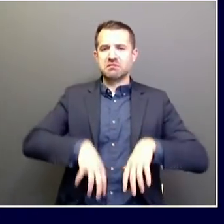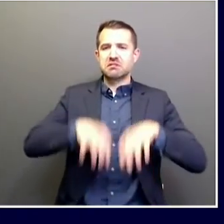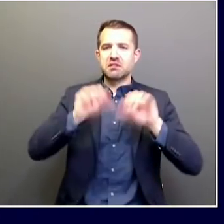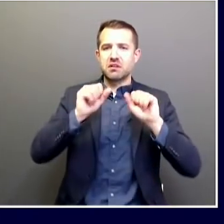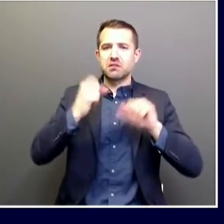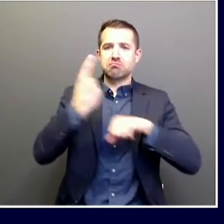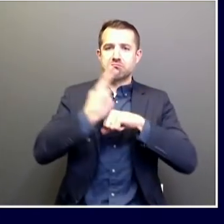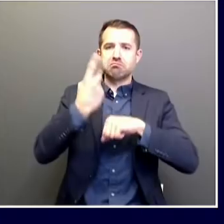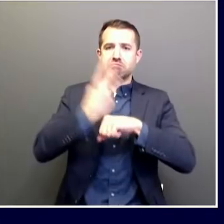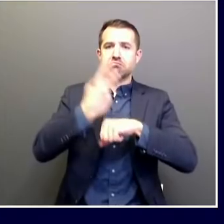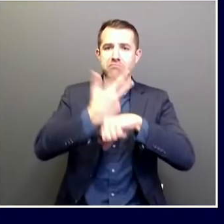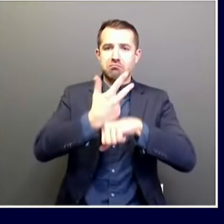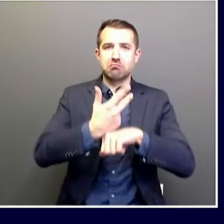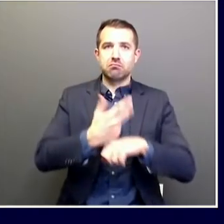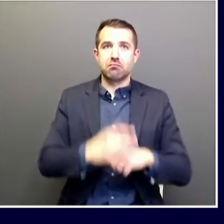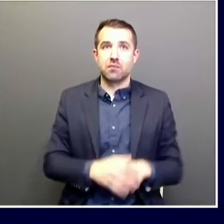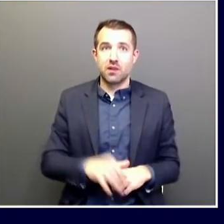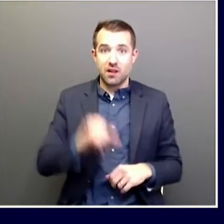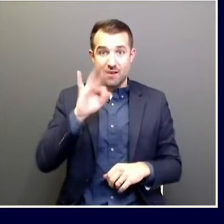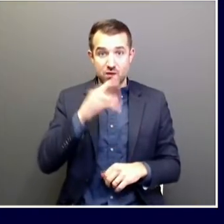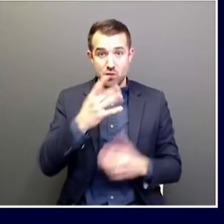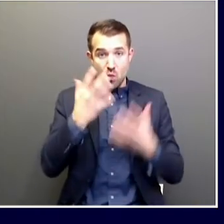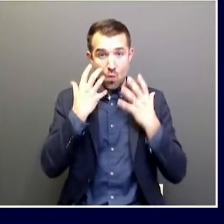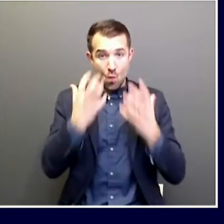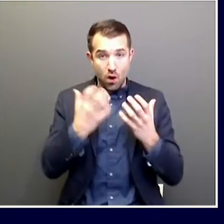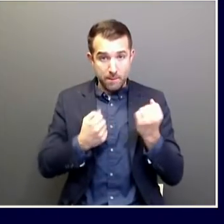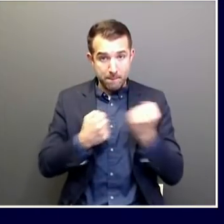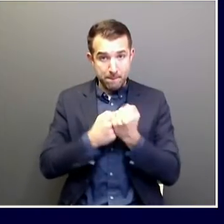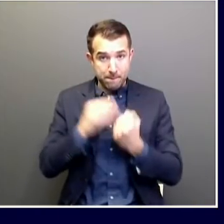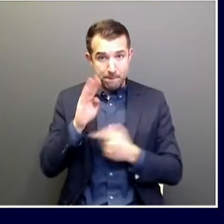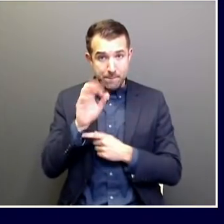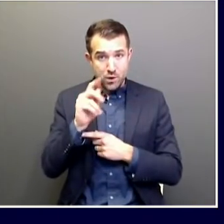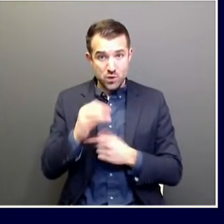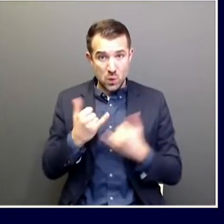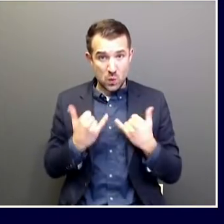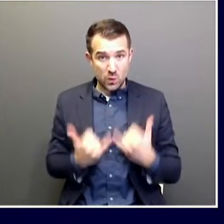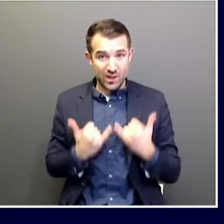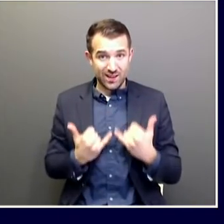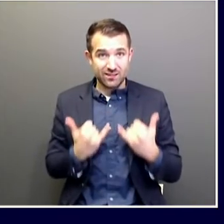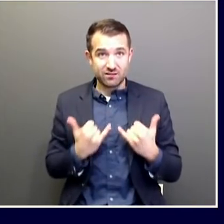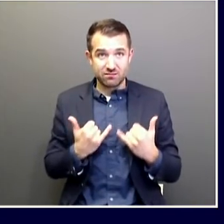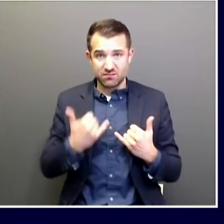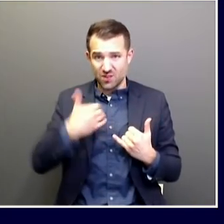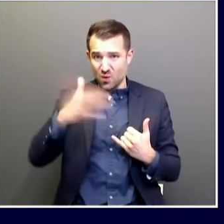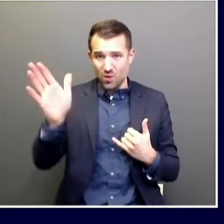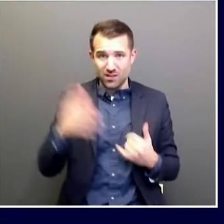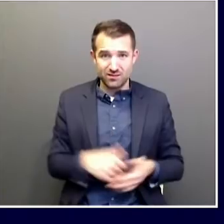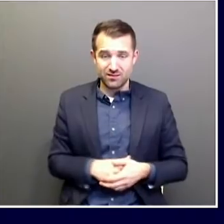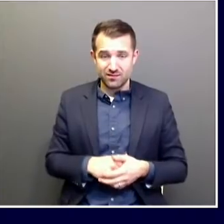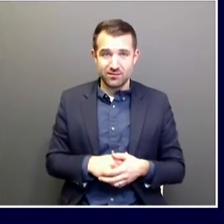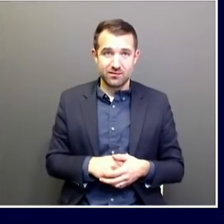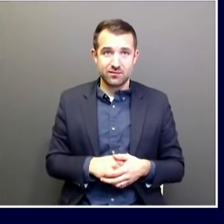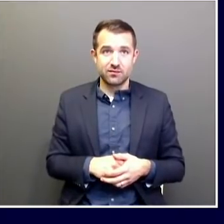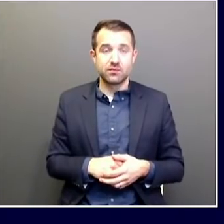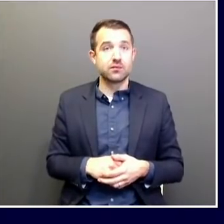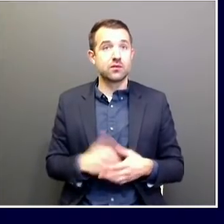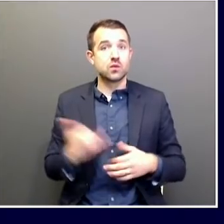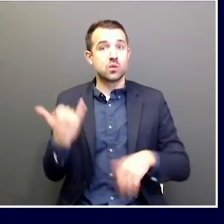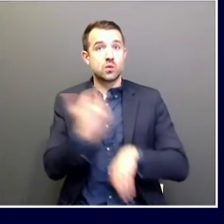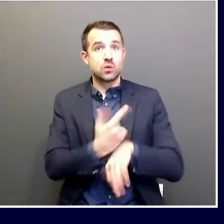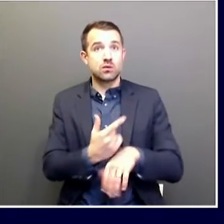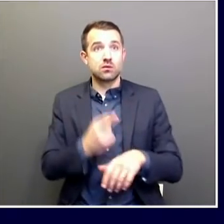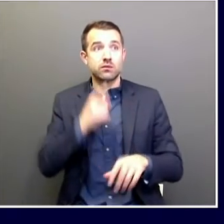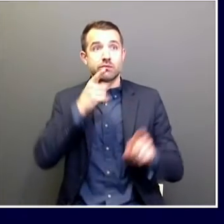wants to go get a booster today, in fact, I was just on the phone with someone earlier today who during their lunch break went and